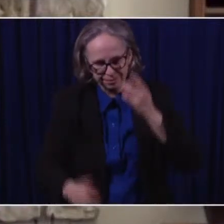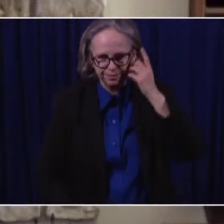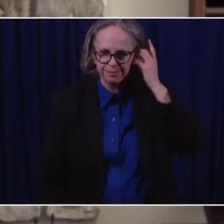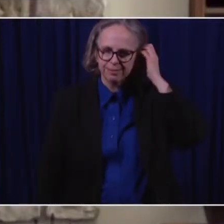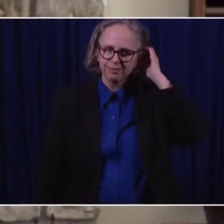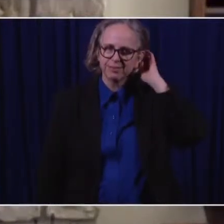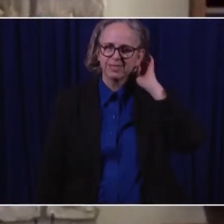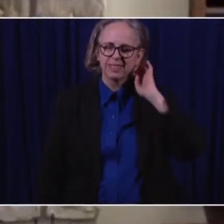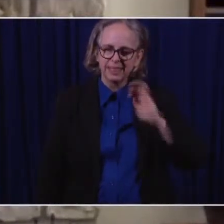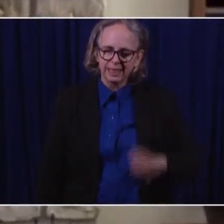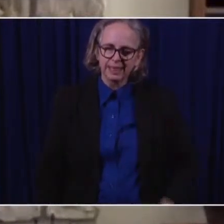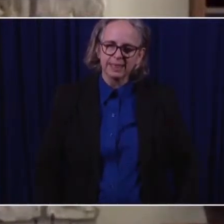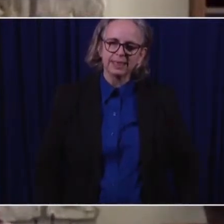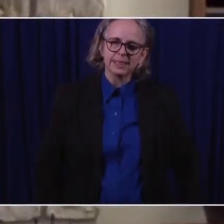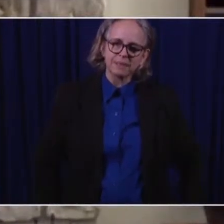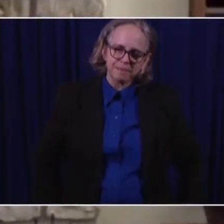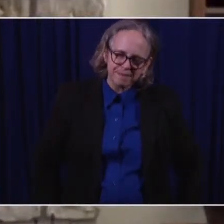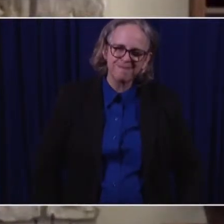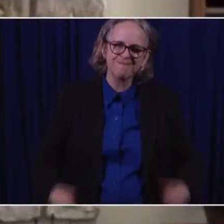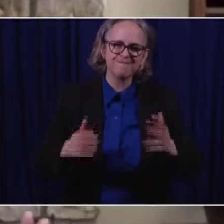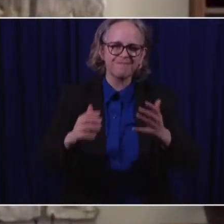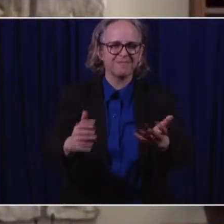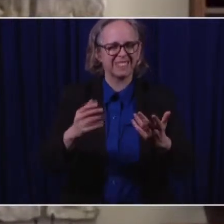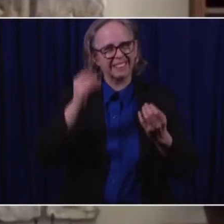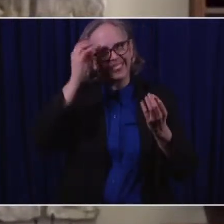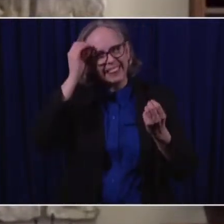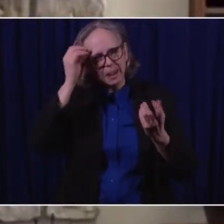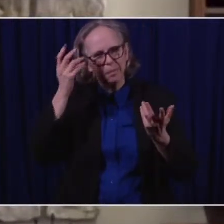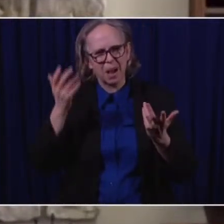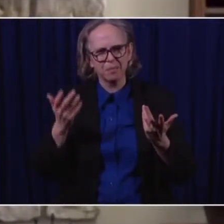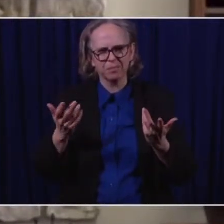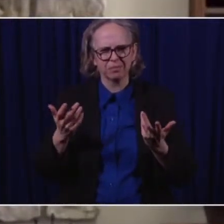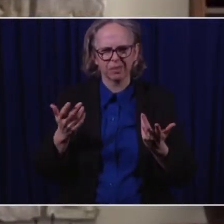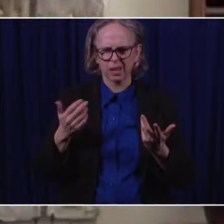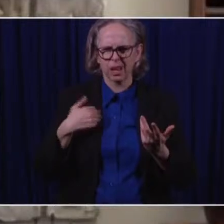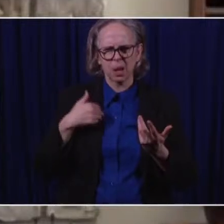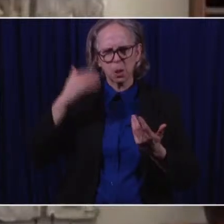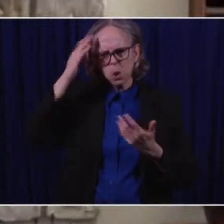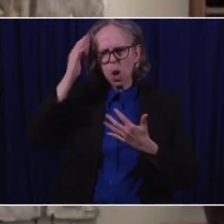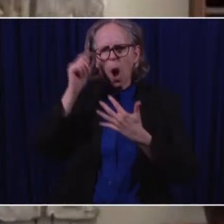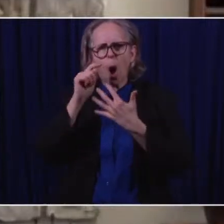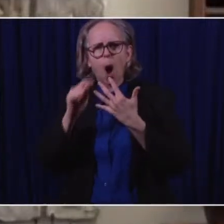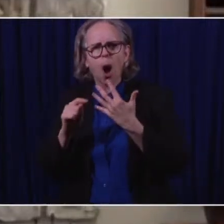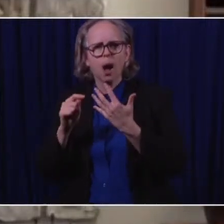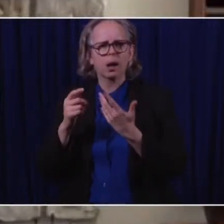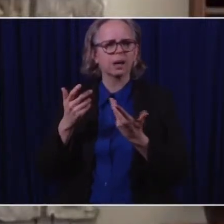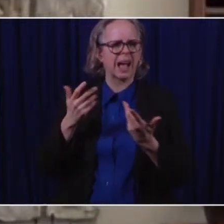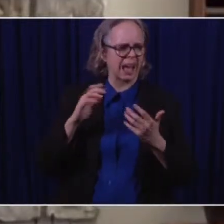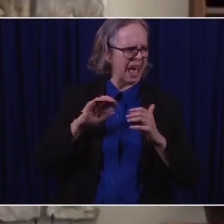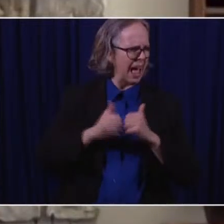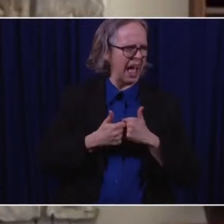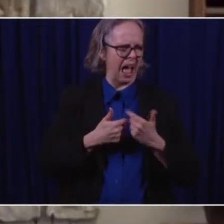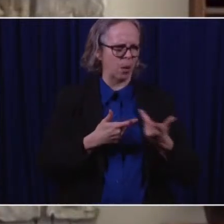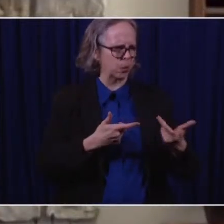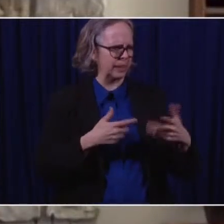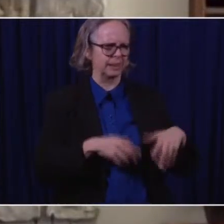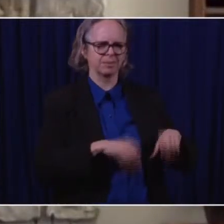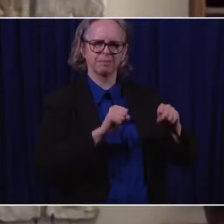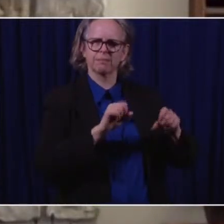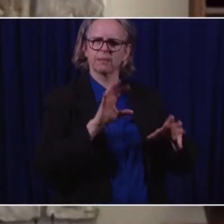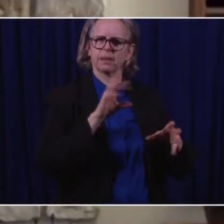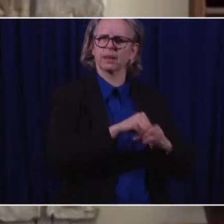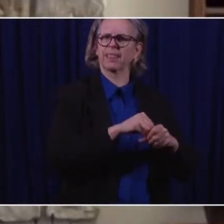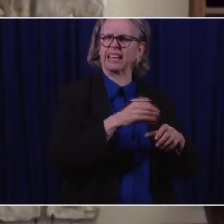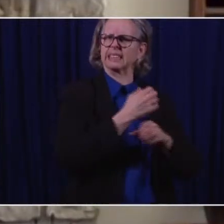think schools have to look at how can we do things and how can we do it in a safe way. And theater's